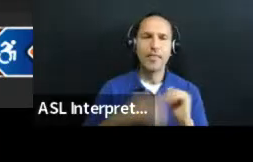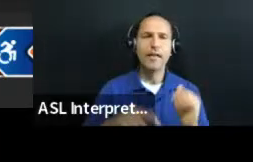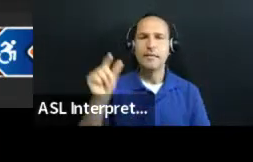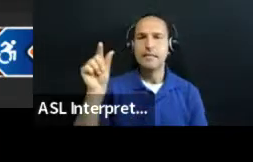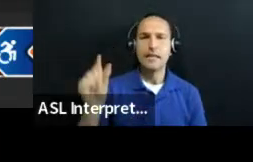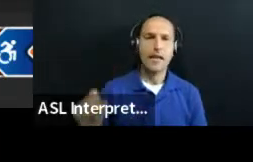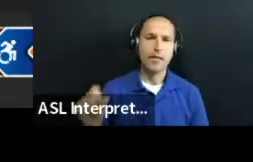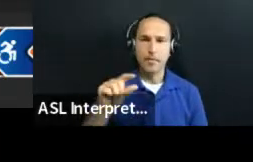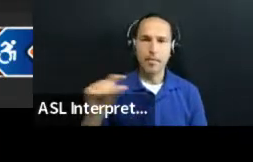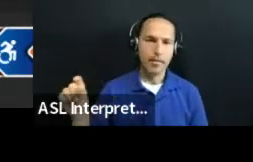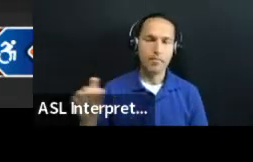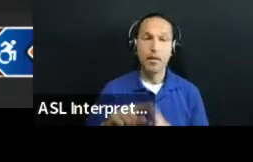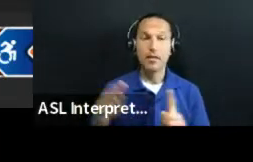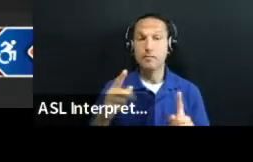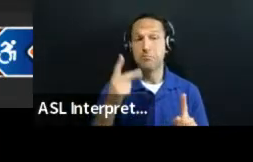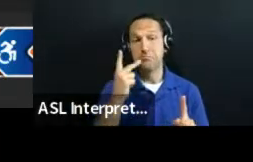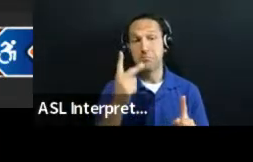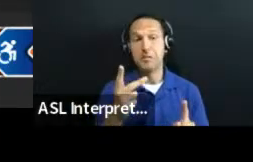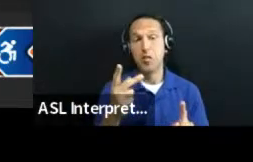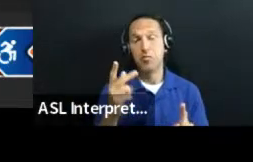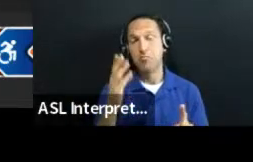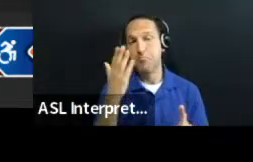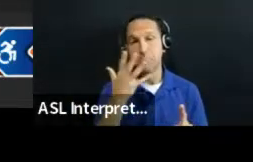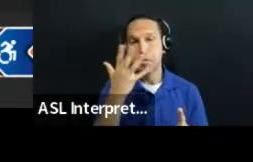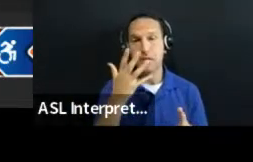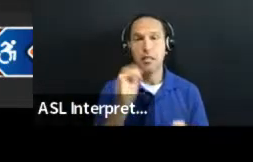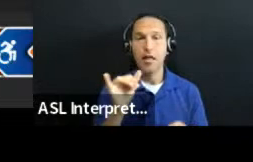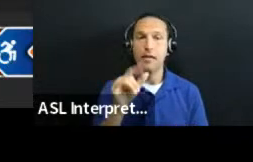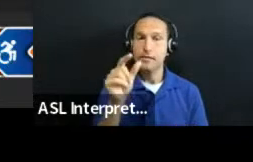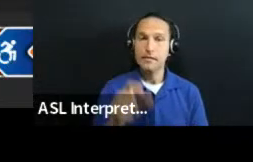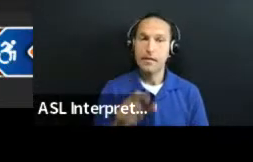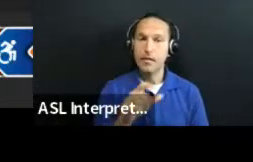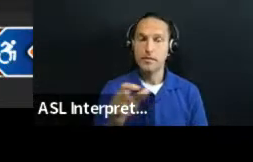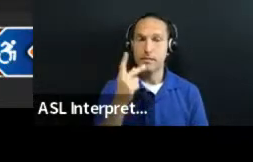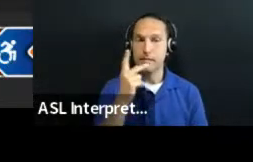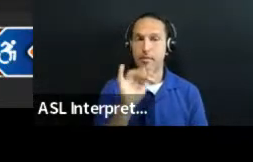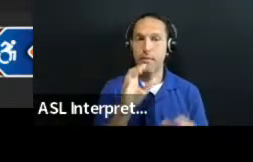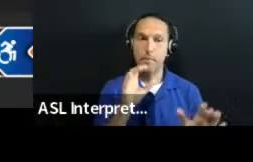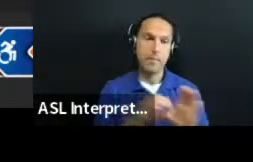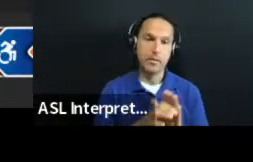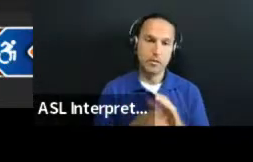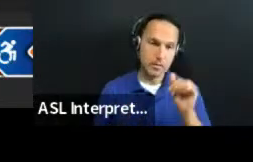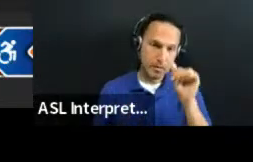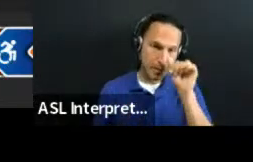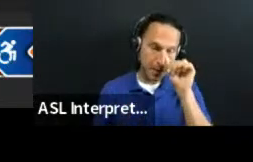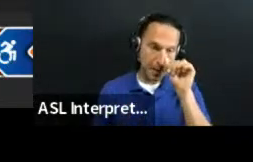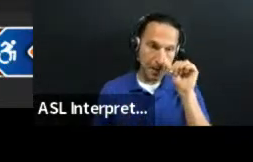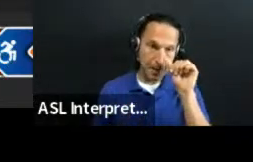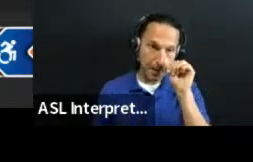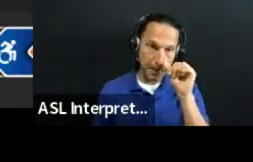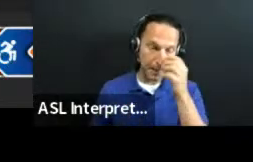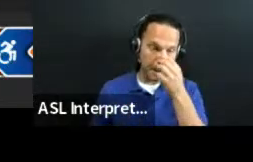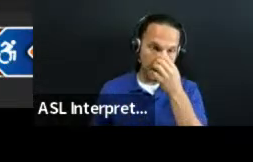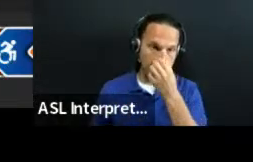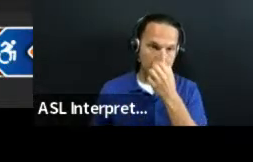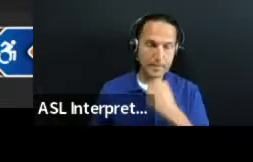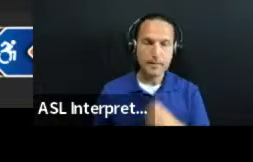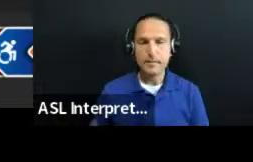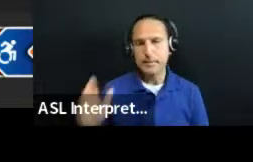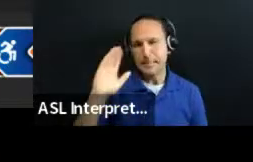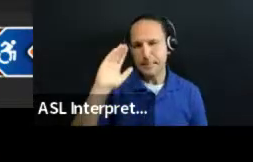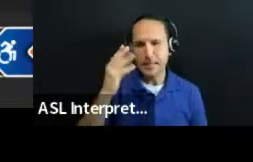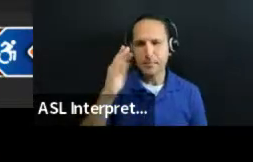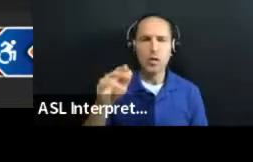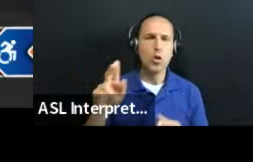tables, even though it looks like a table. When you're looking at this picture here now, it looks like a